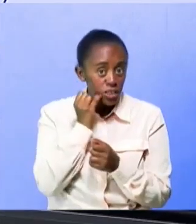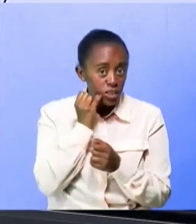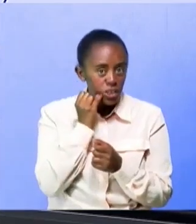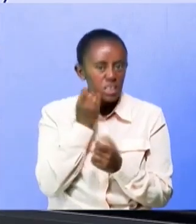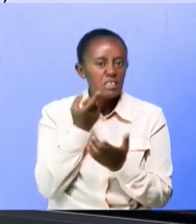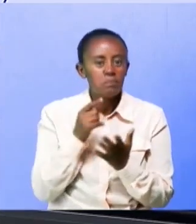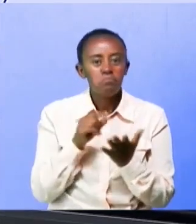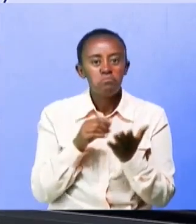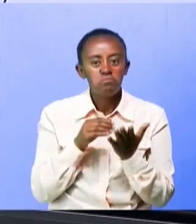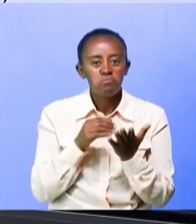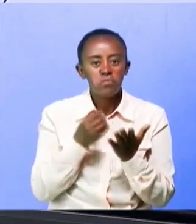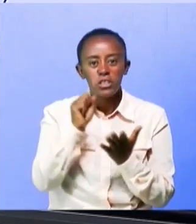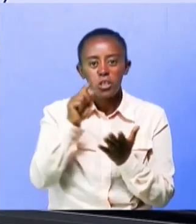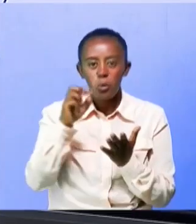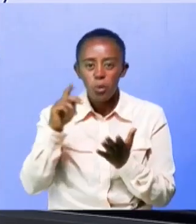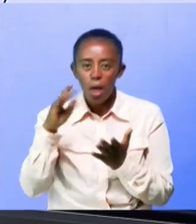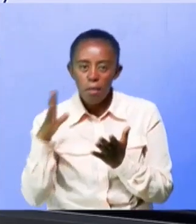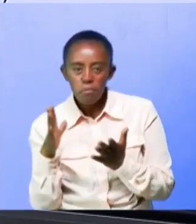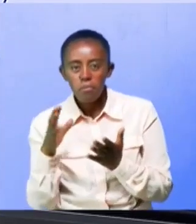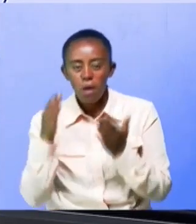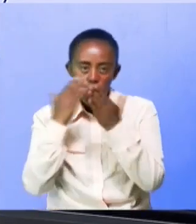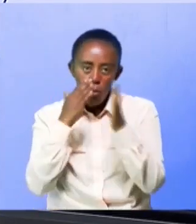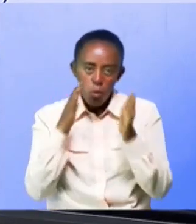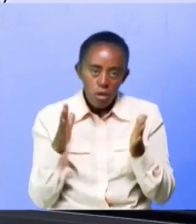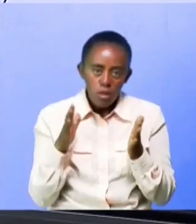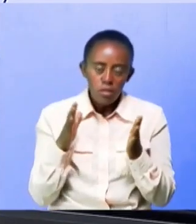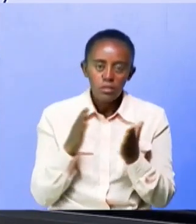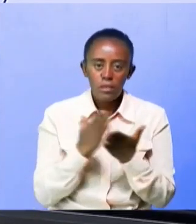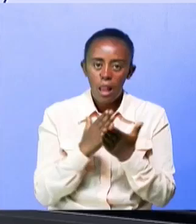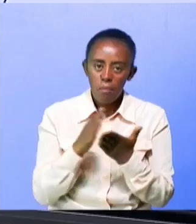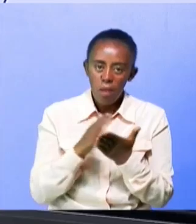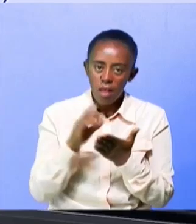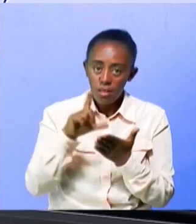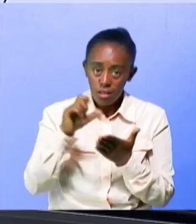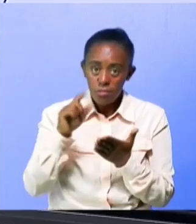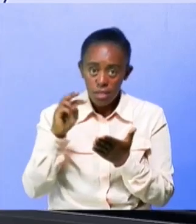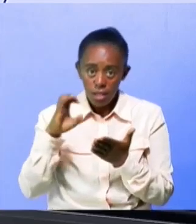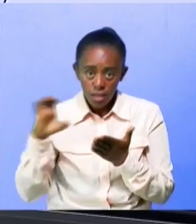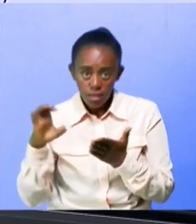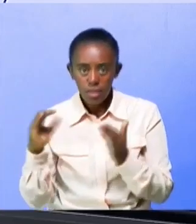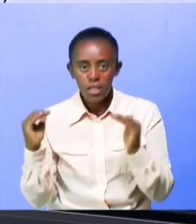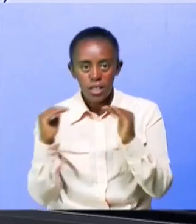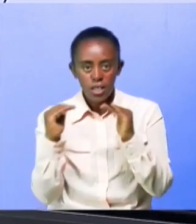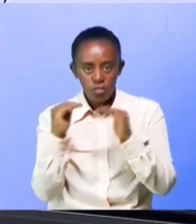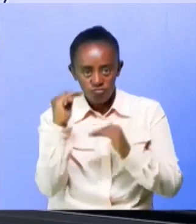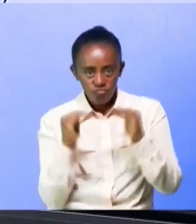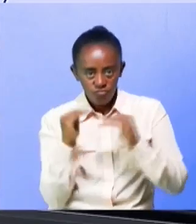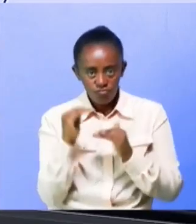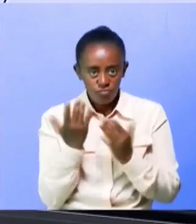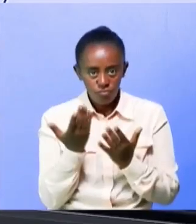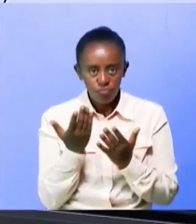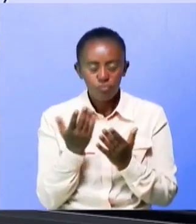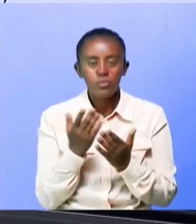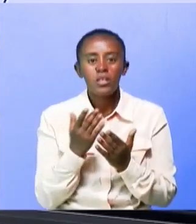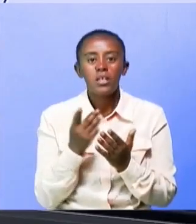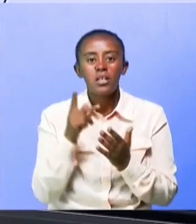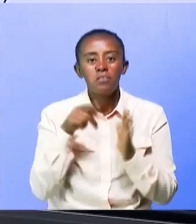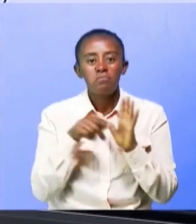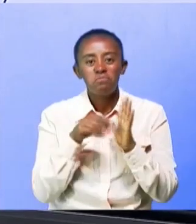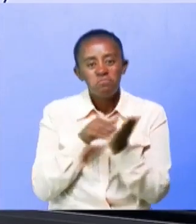stereotype, aware, eliminate, and equality,